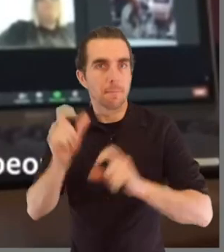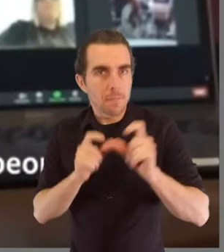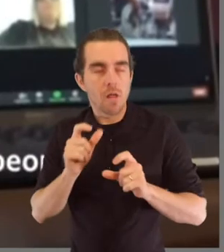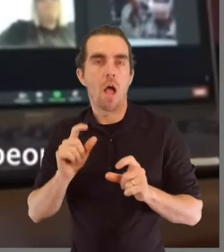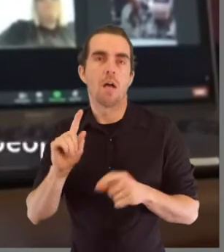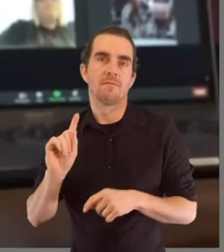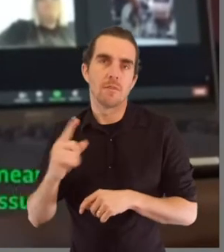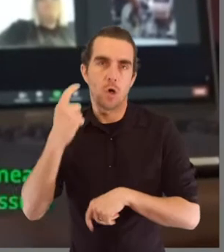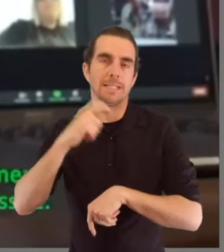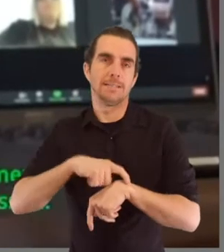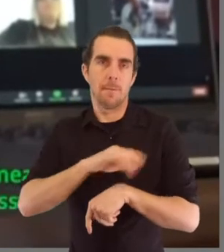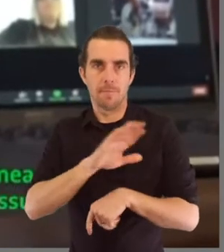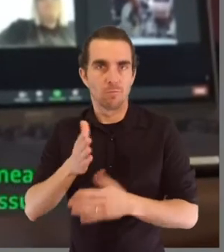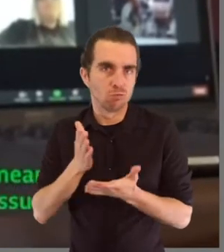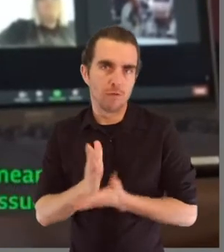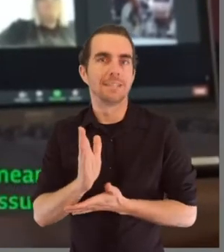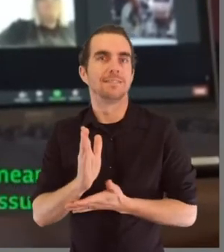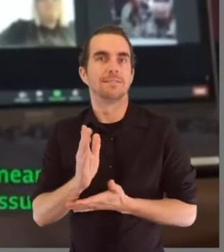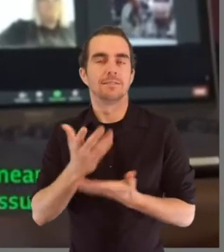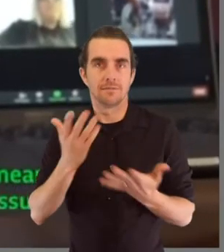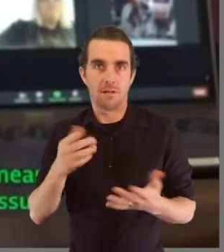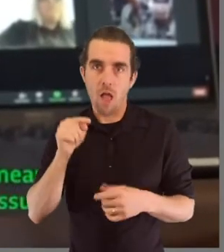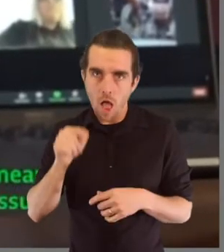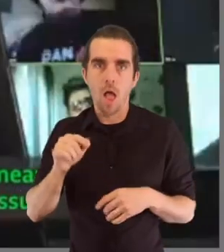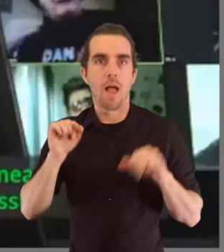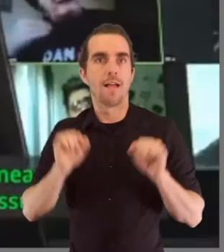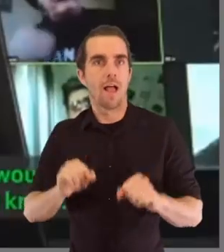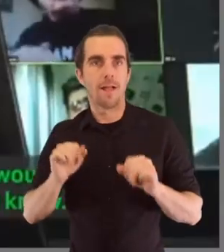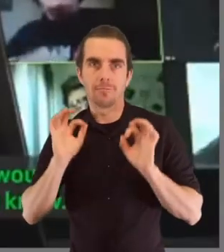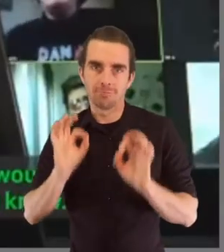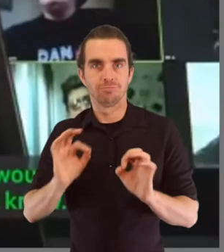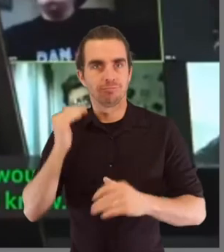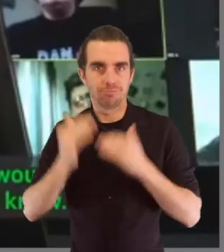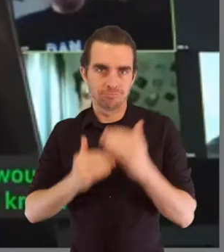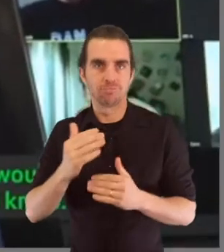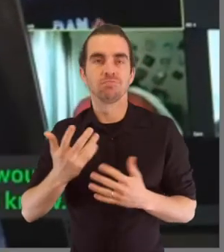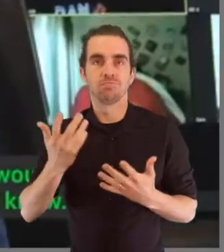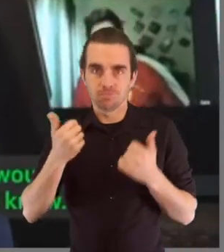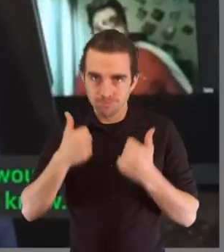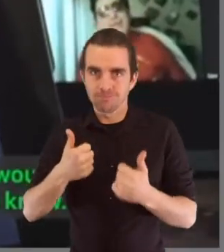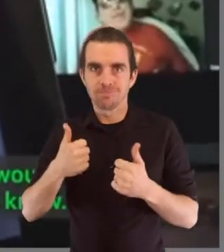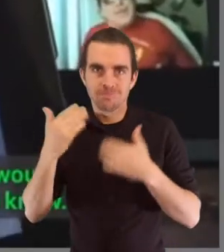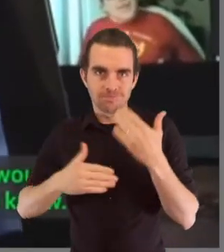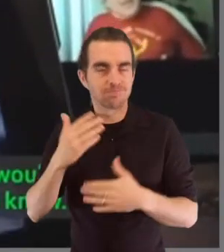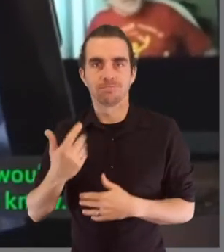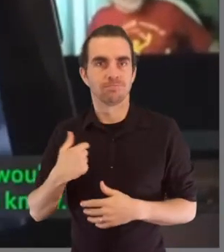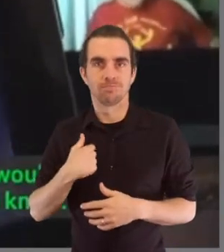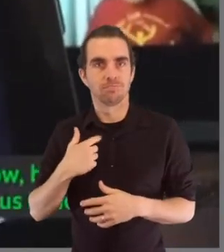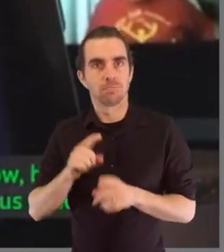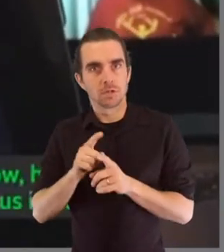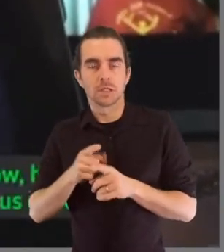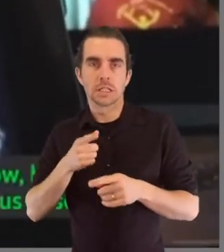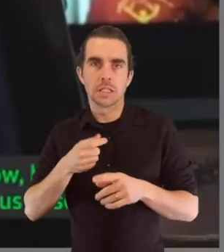First time disabled people had rights. It meant that we got attention to the issue. If other ways had worked, we wouldn't have needed to do that. You know, if people